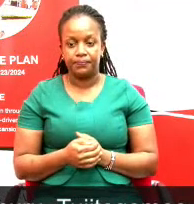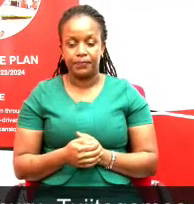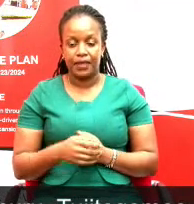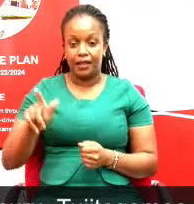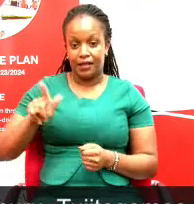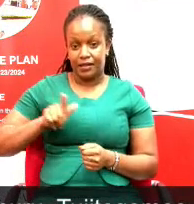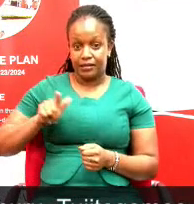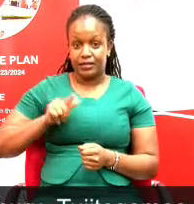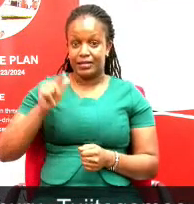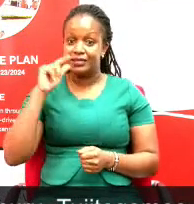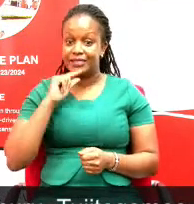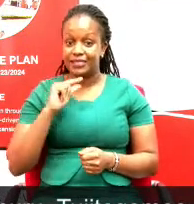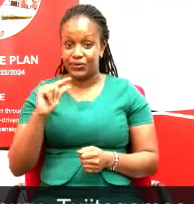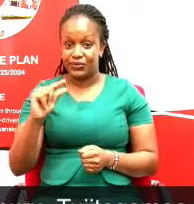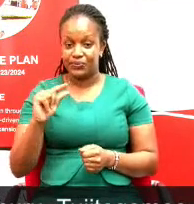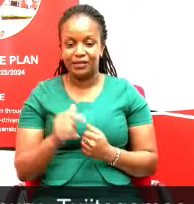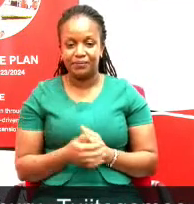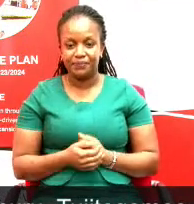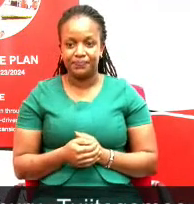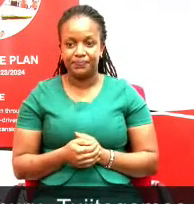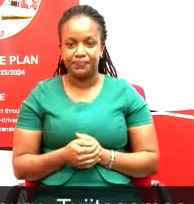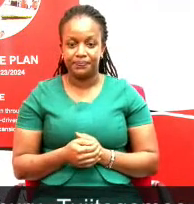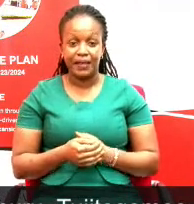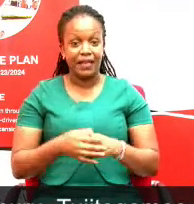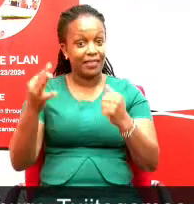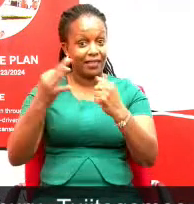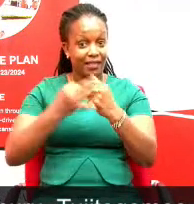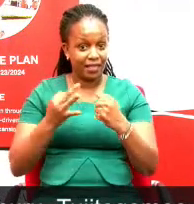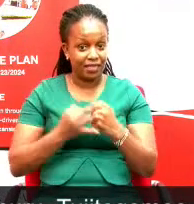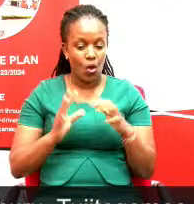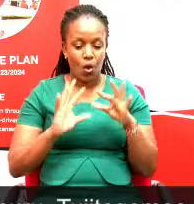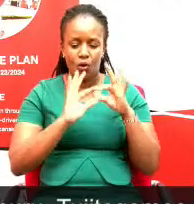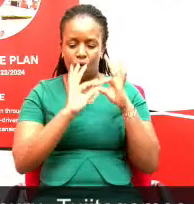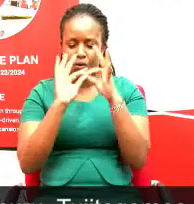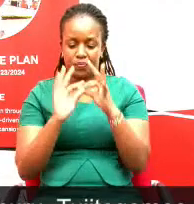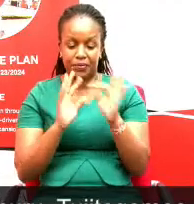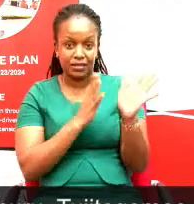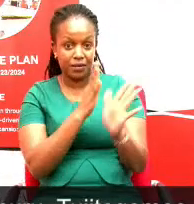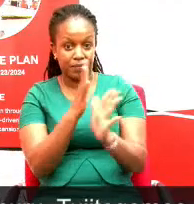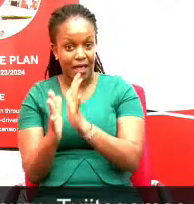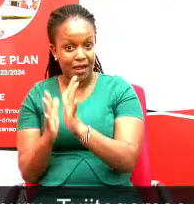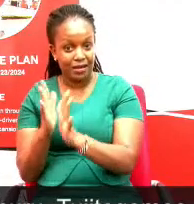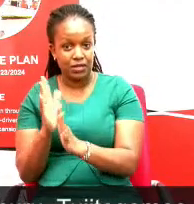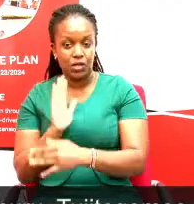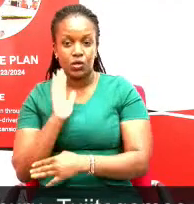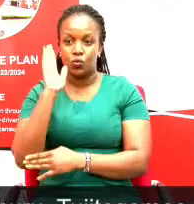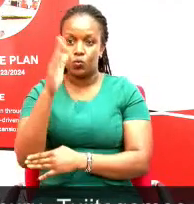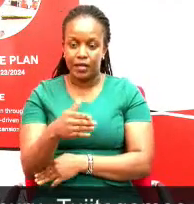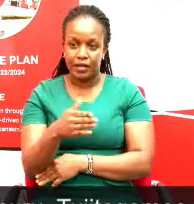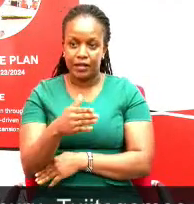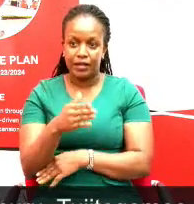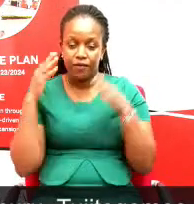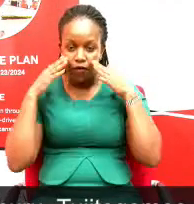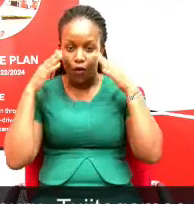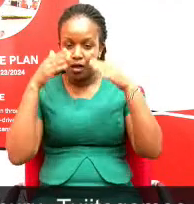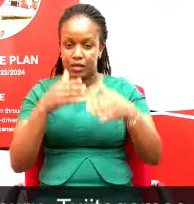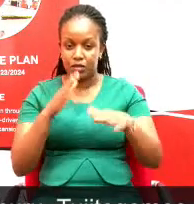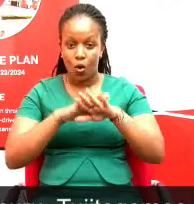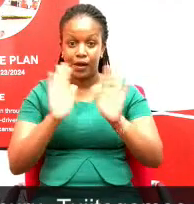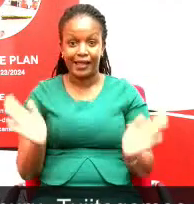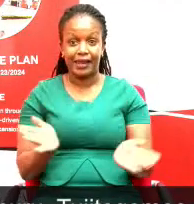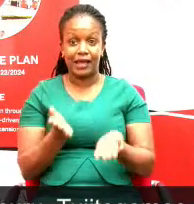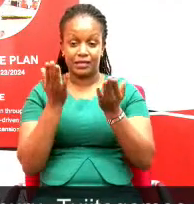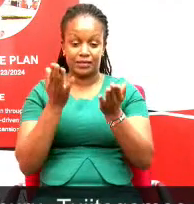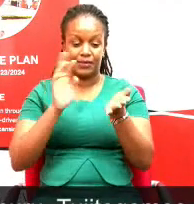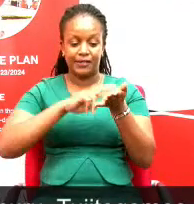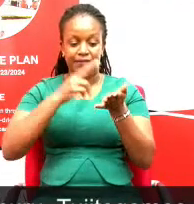Ladies and gentlemen, the 8th Corporate Plan shall mainly focus on enhancement